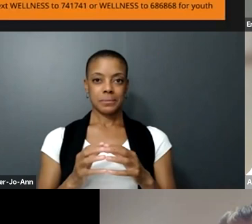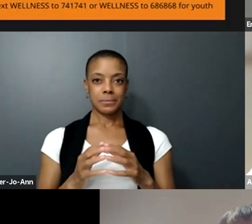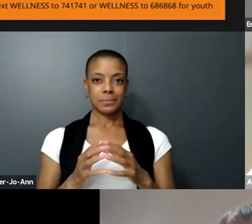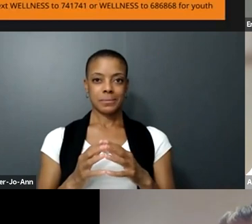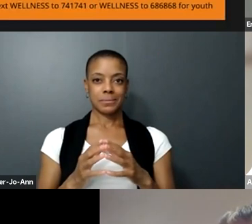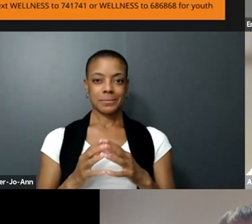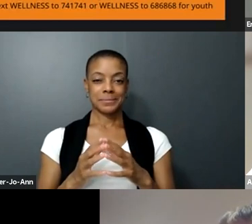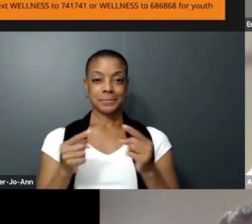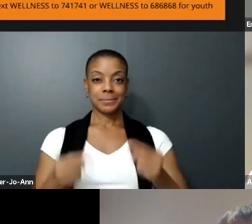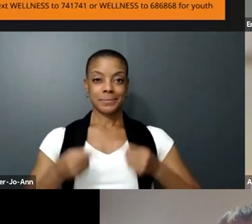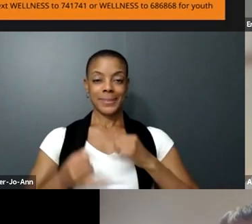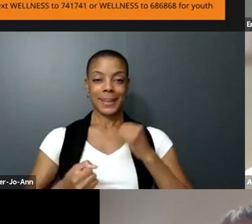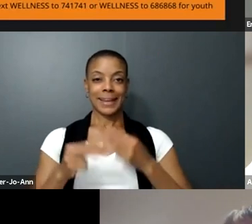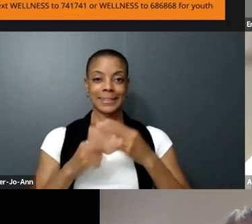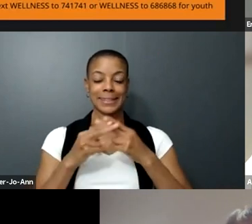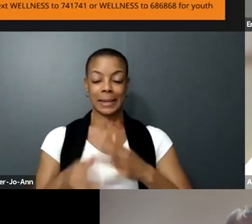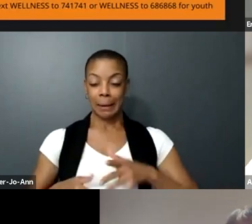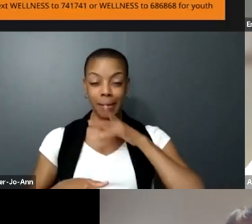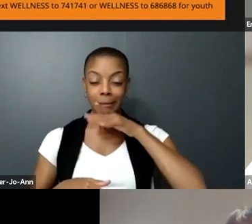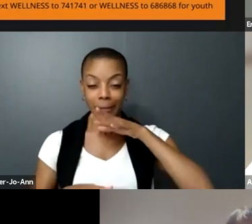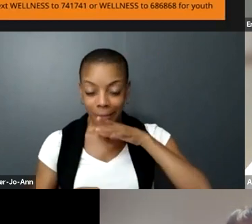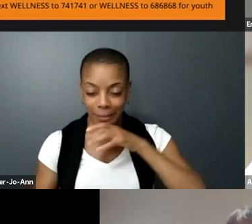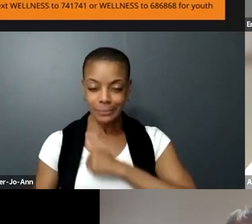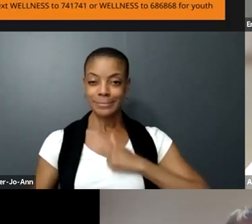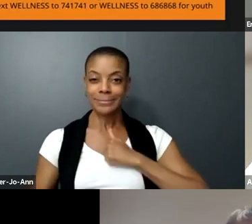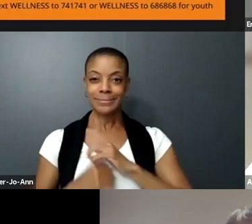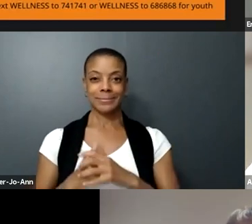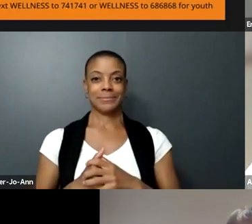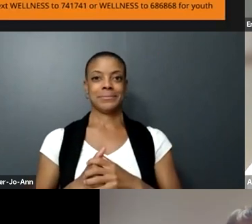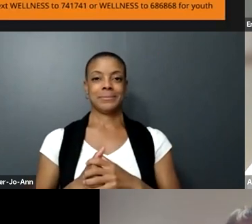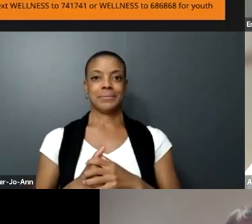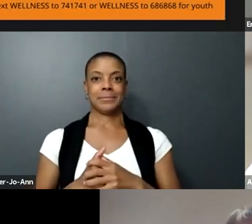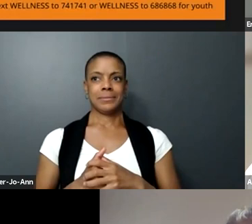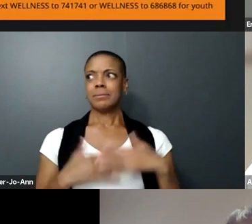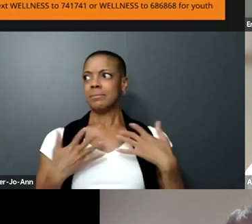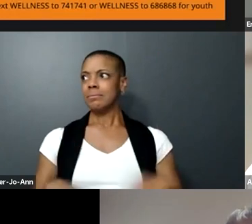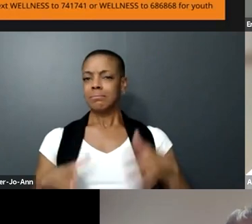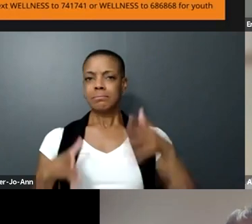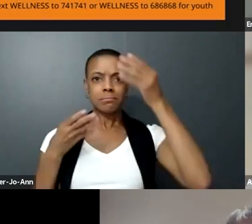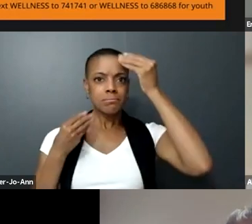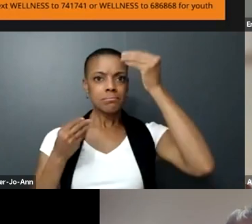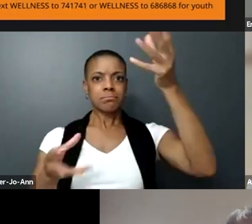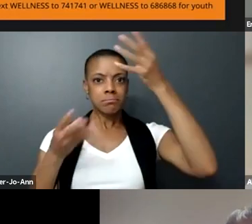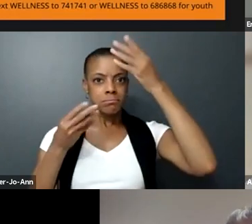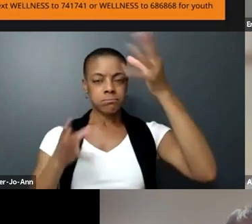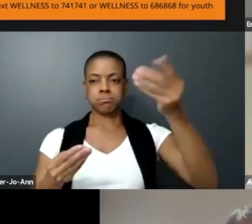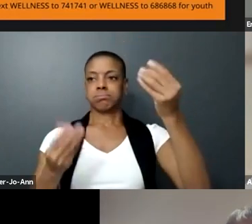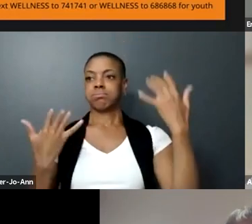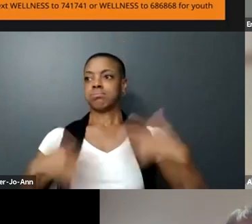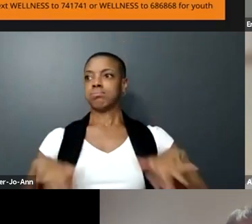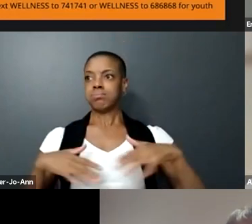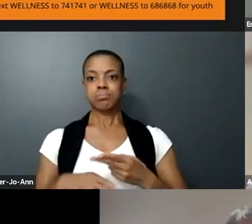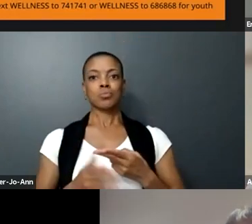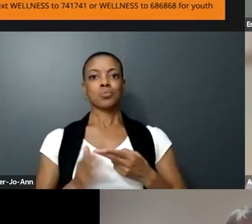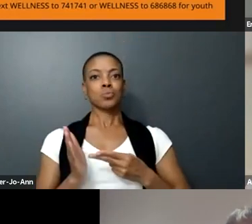Nigambop. Oh my goodness, we all struggle with that one, sorry. It was such a very informative and insightful truth that you were all sharing with us